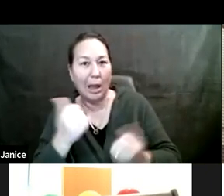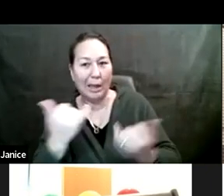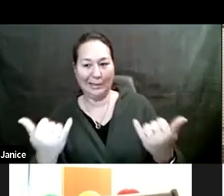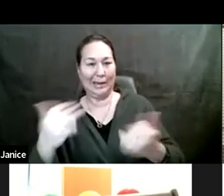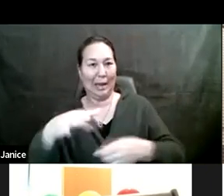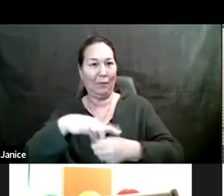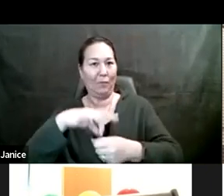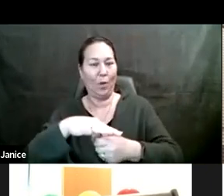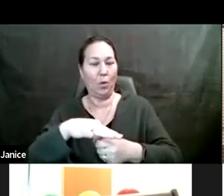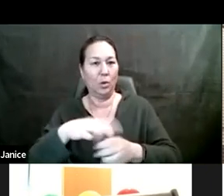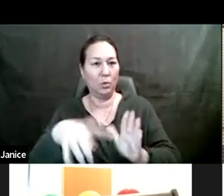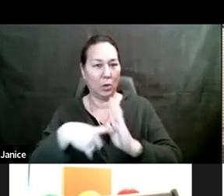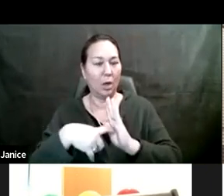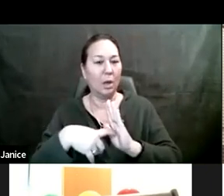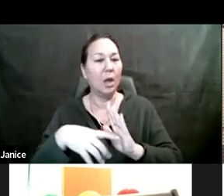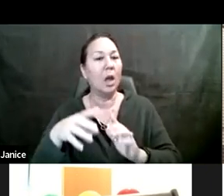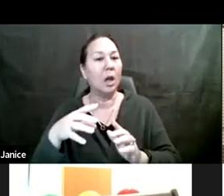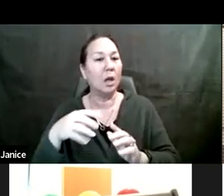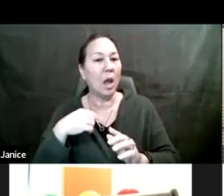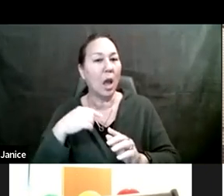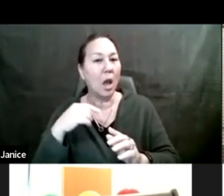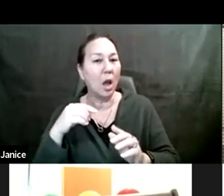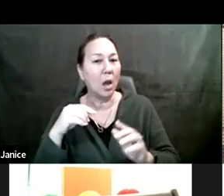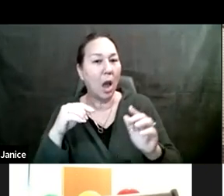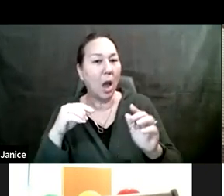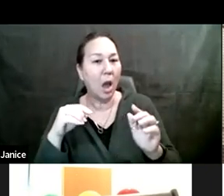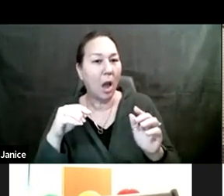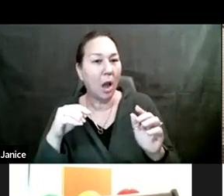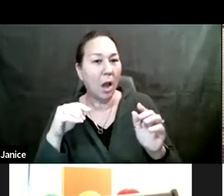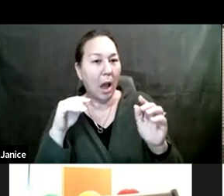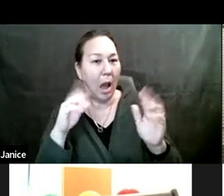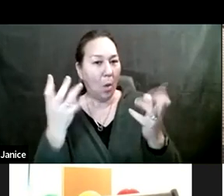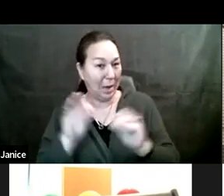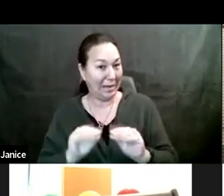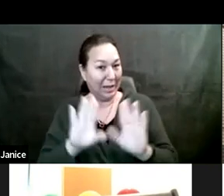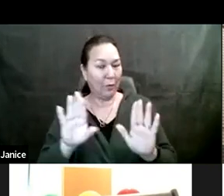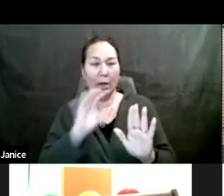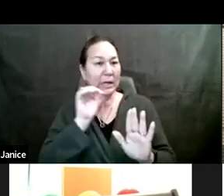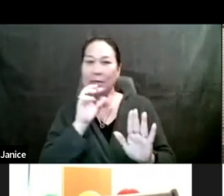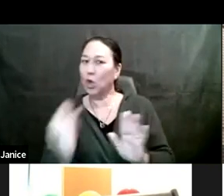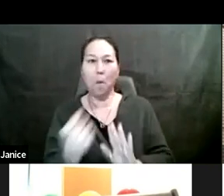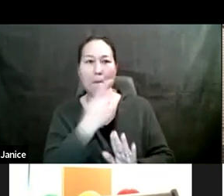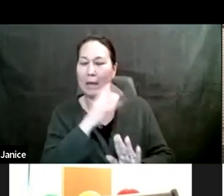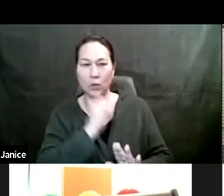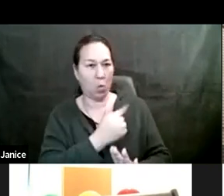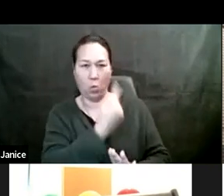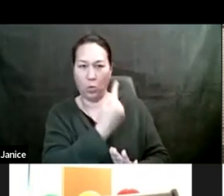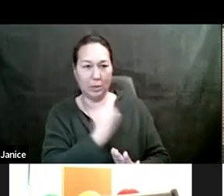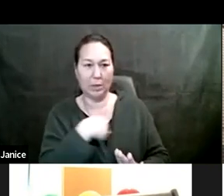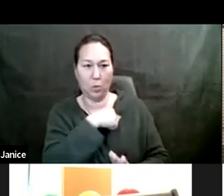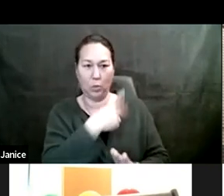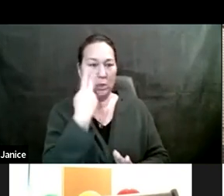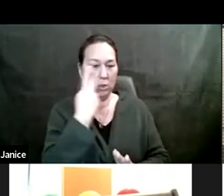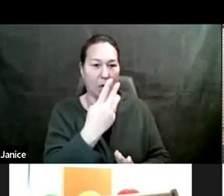back to the first budget that we saw I mean it it reverts to the last budget that was